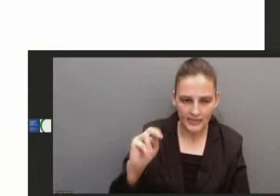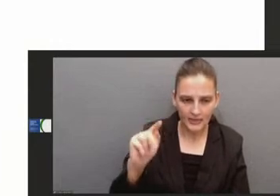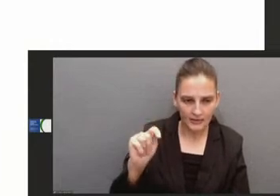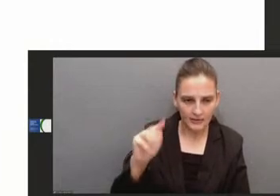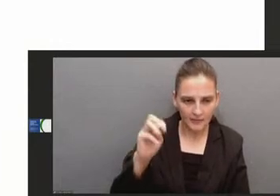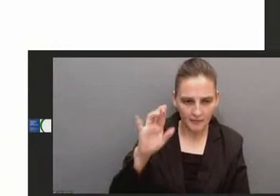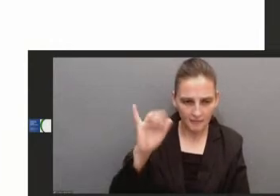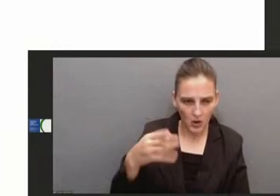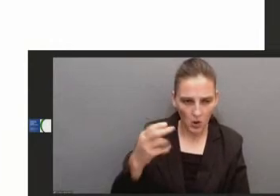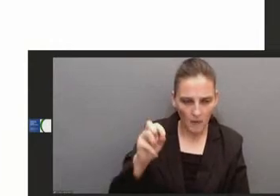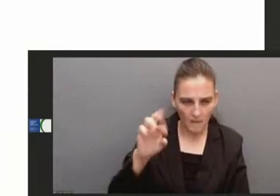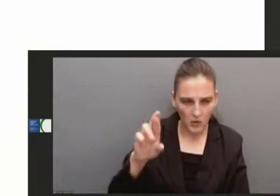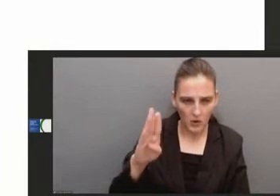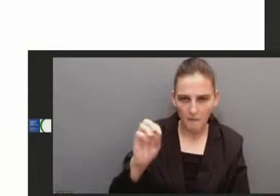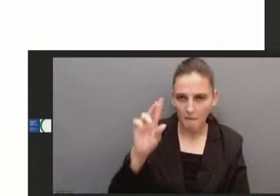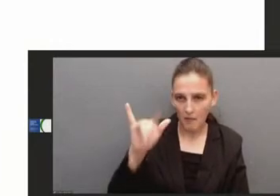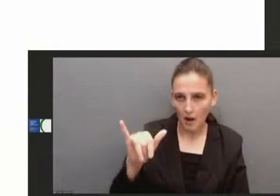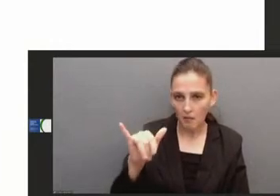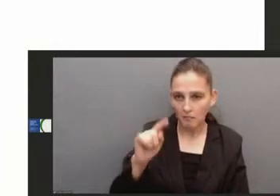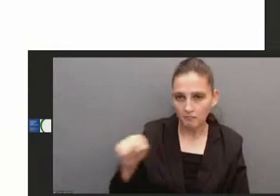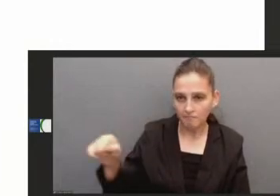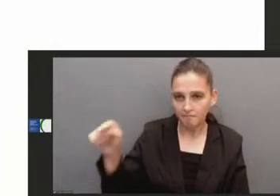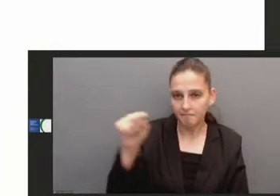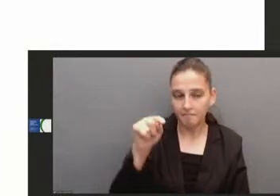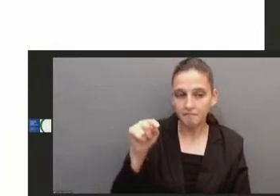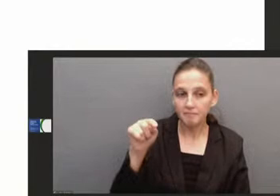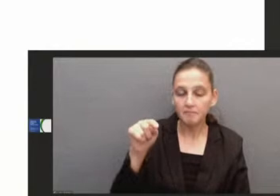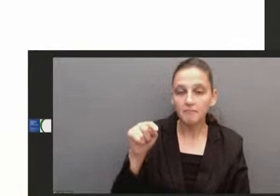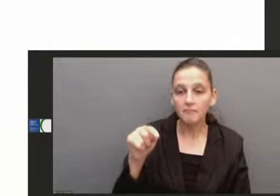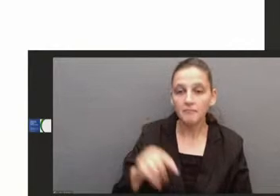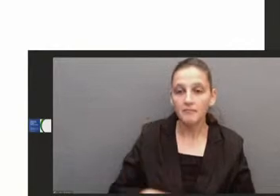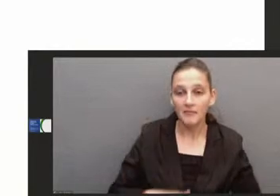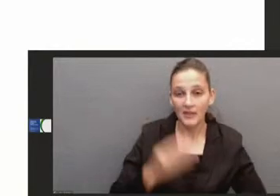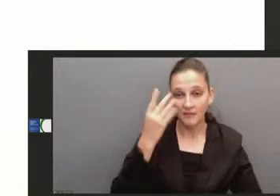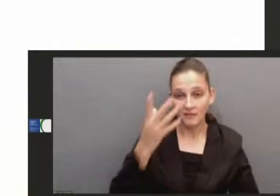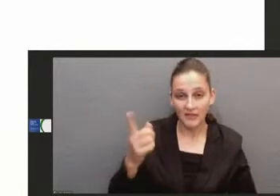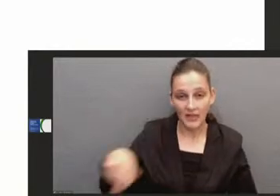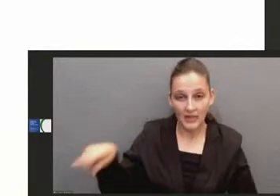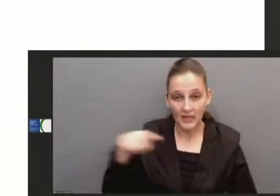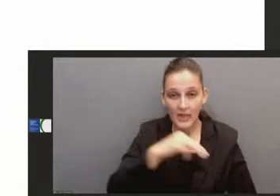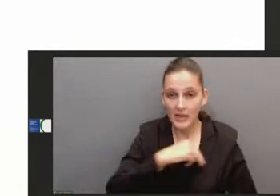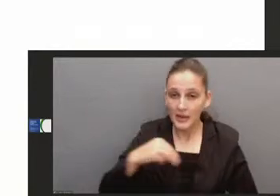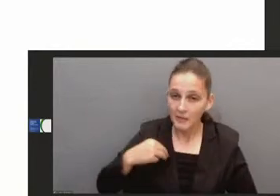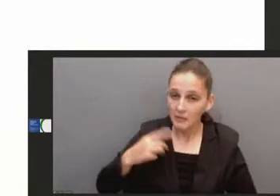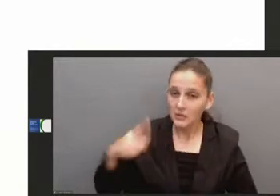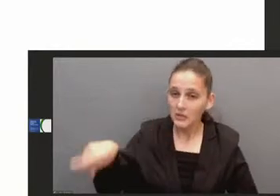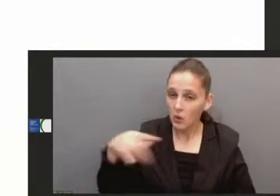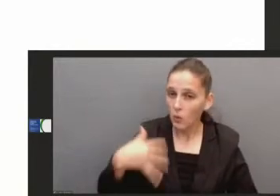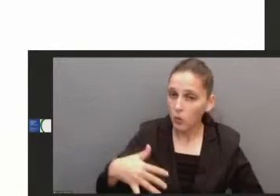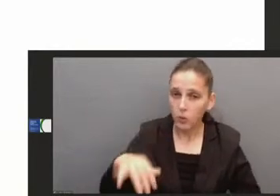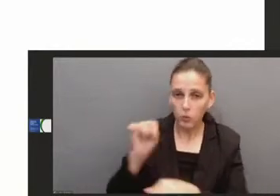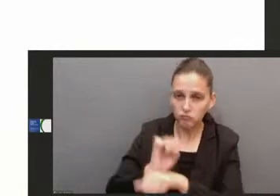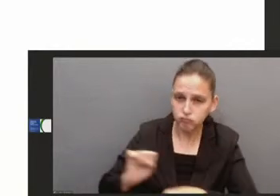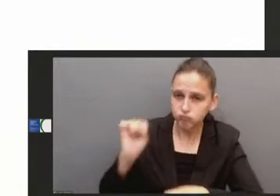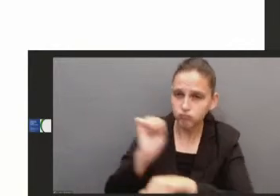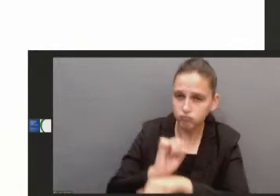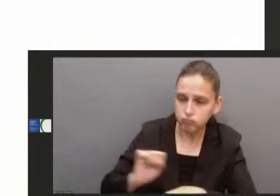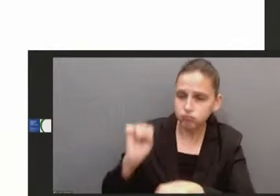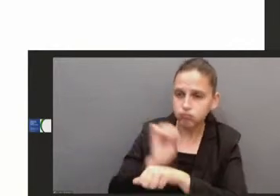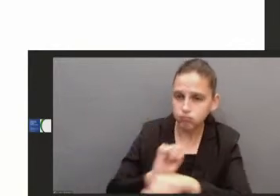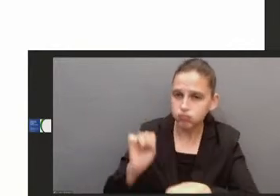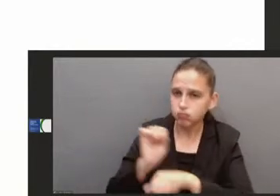and Bobby Watts. I have to say a lot that they've invested a lot. They put their heart and